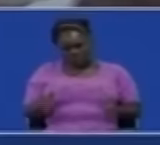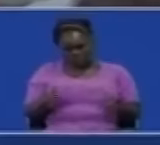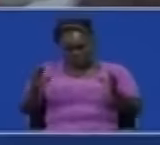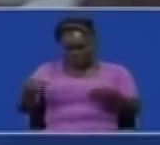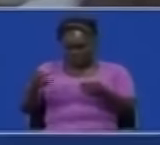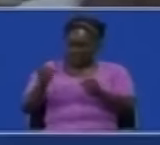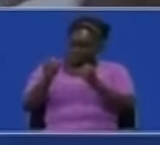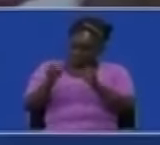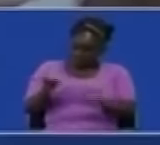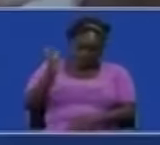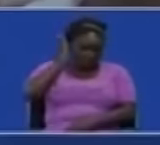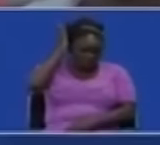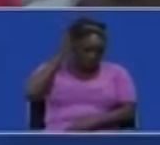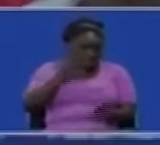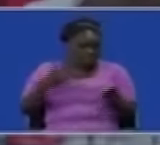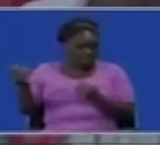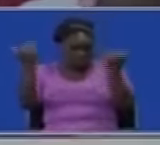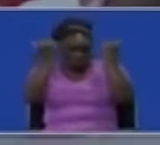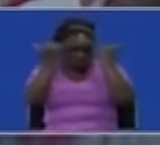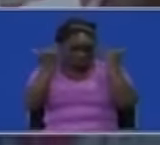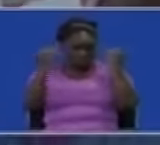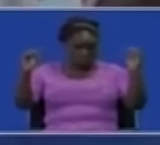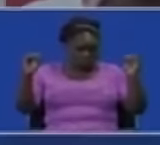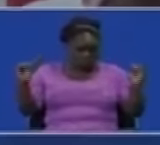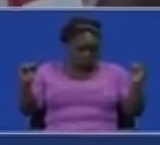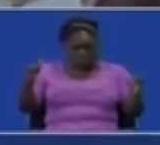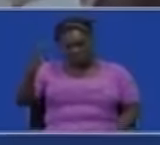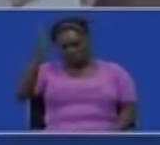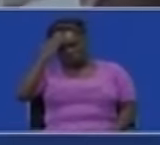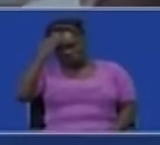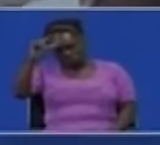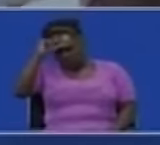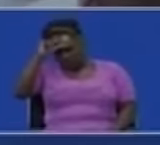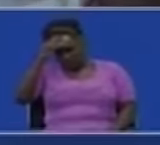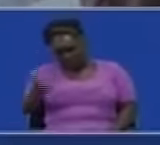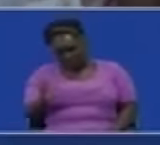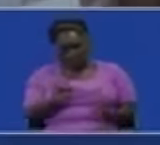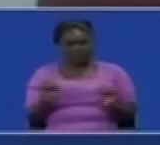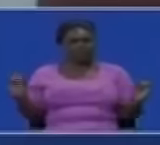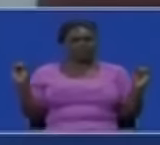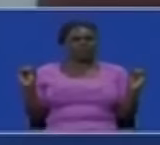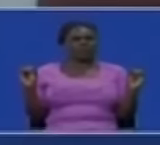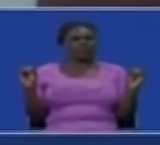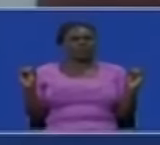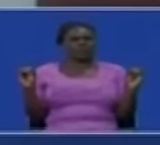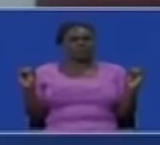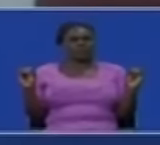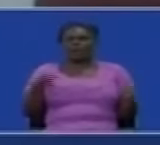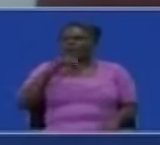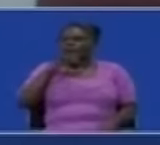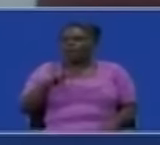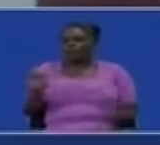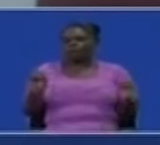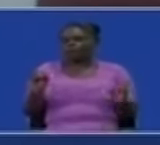Kama Duale atapelekwa mahakamani, wajue hapa hakuna serikali. Hii sio matusi,